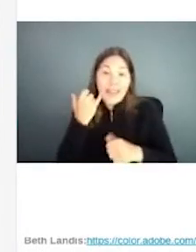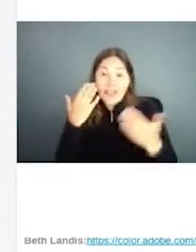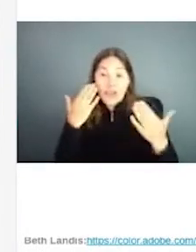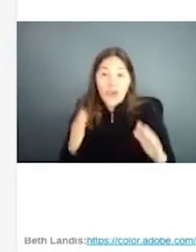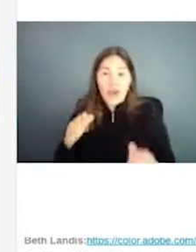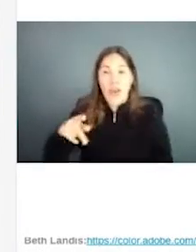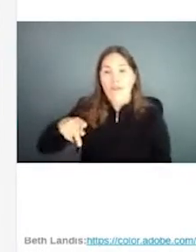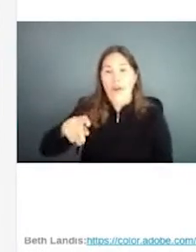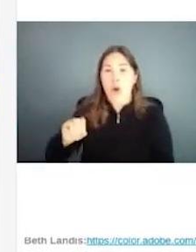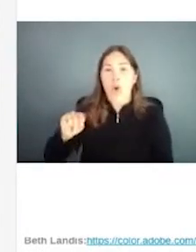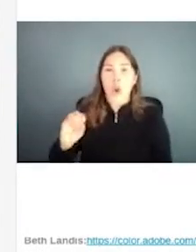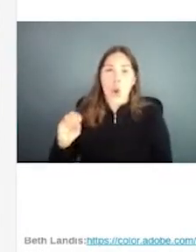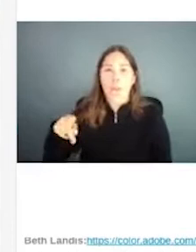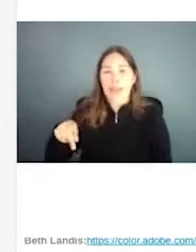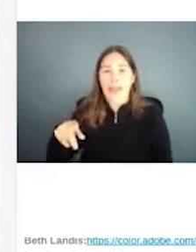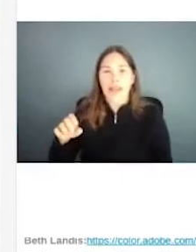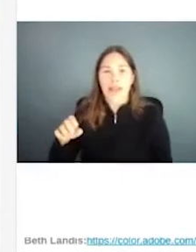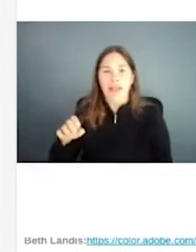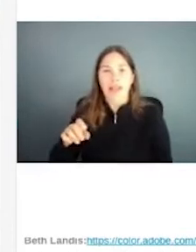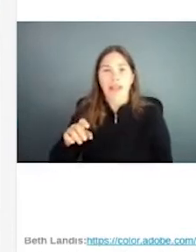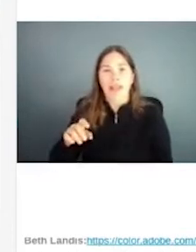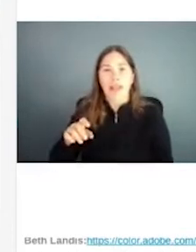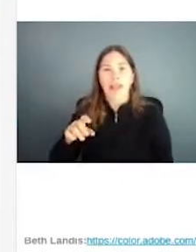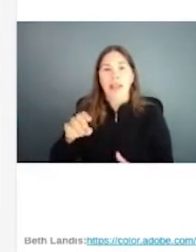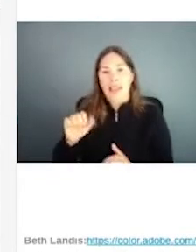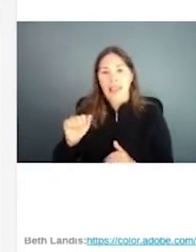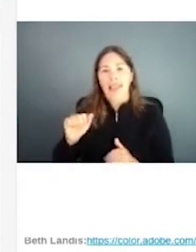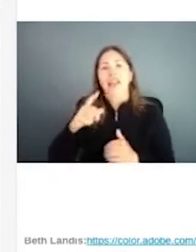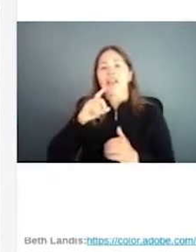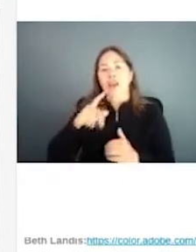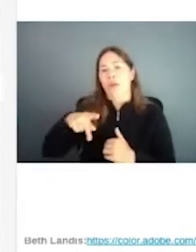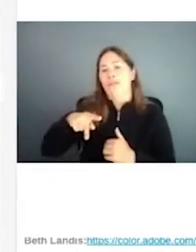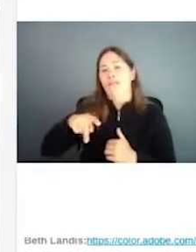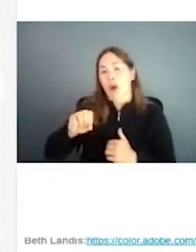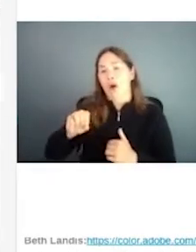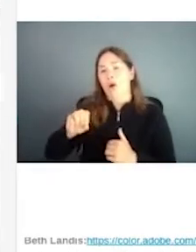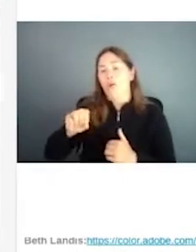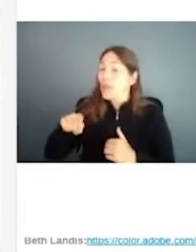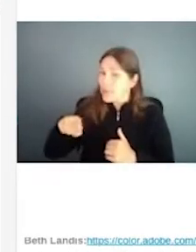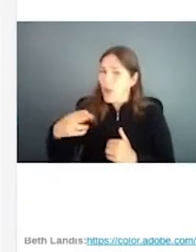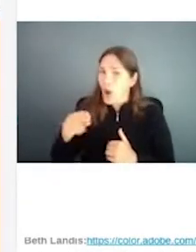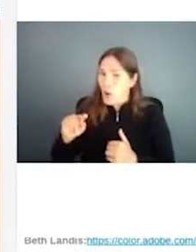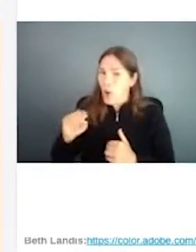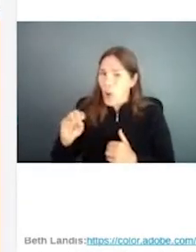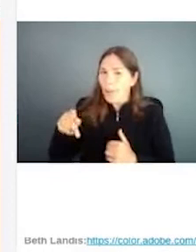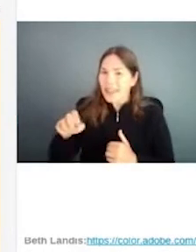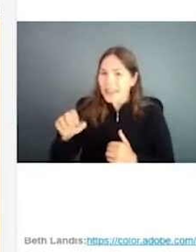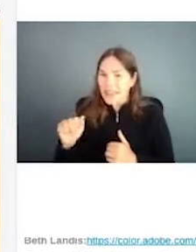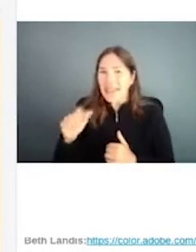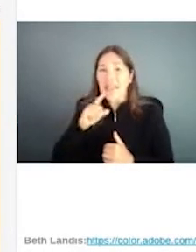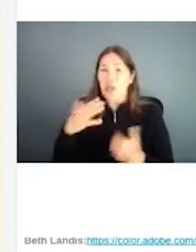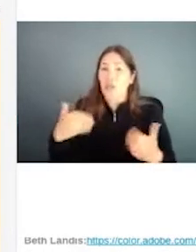Photopea is as close as I've found, perhaps other than GIMP,